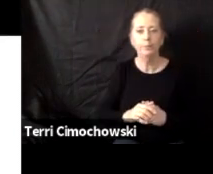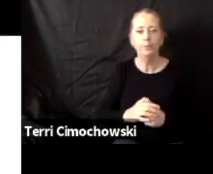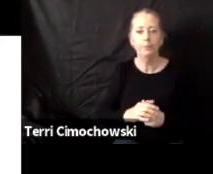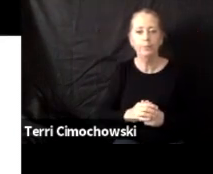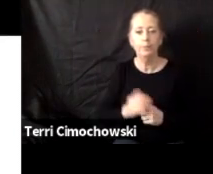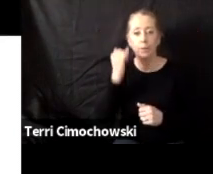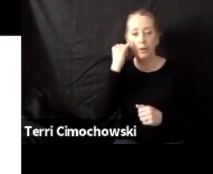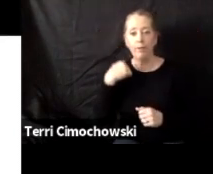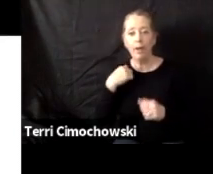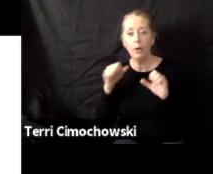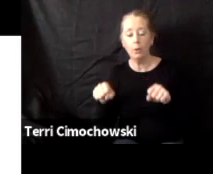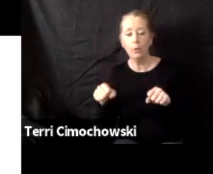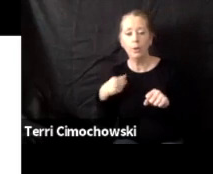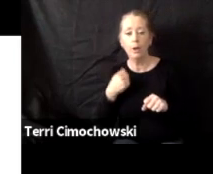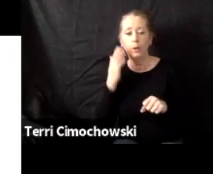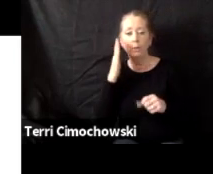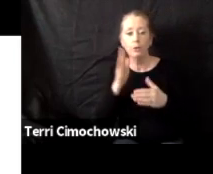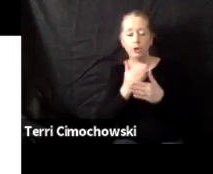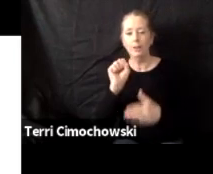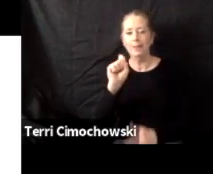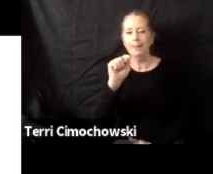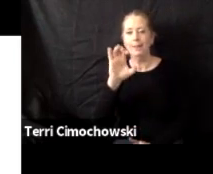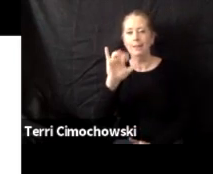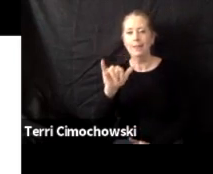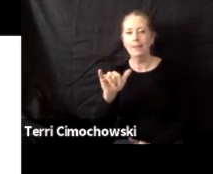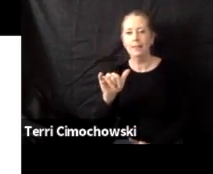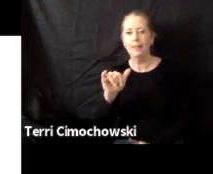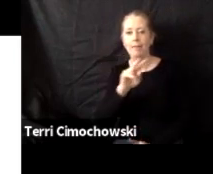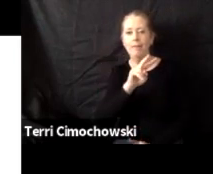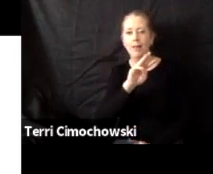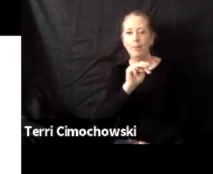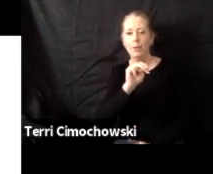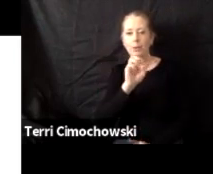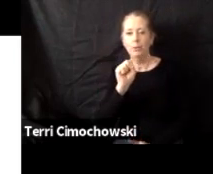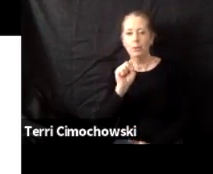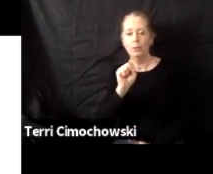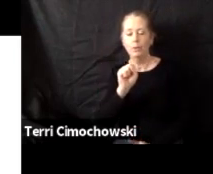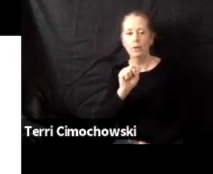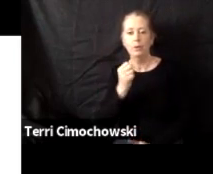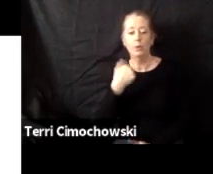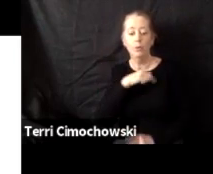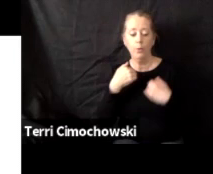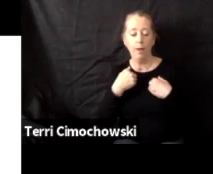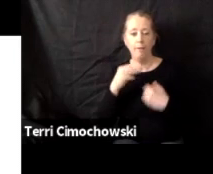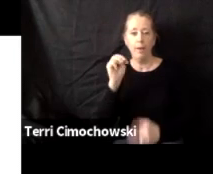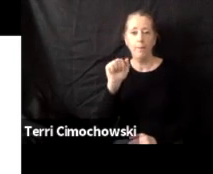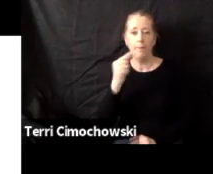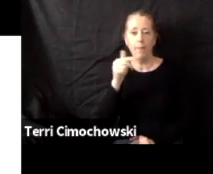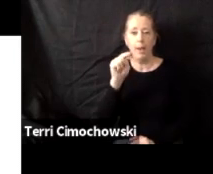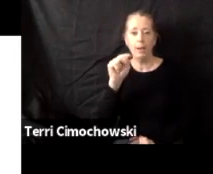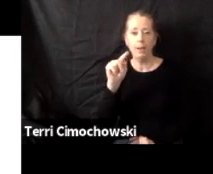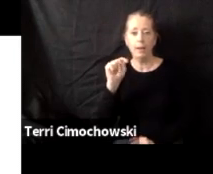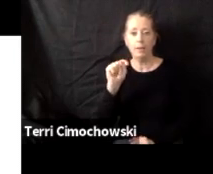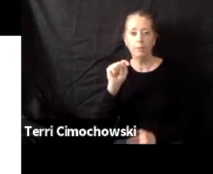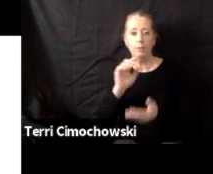could, Jen, I would share, this is Stacy again, I'm at Valley Middle School. So we have a magnet program at Valley Middle.